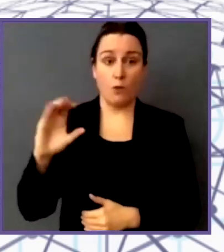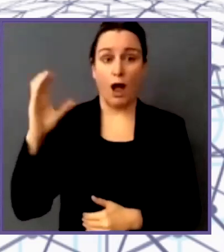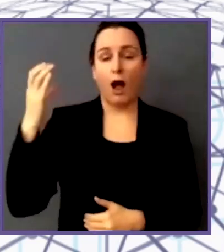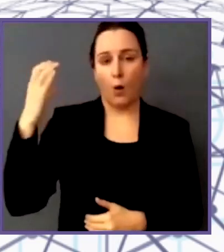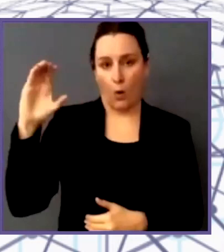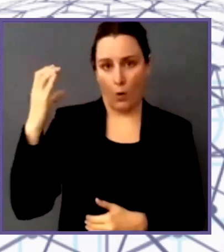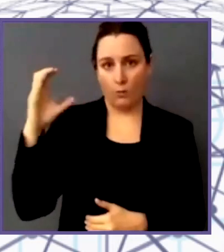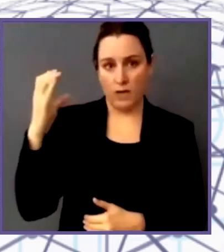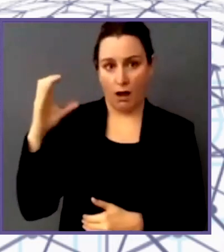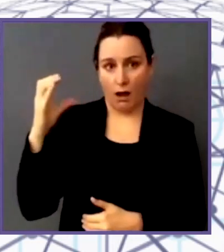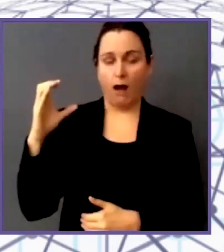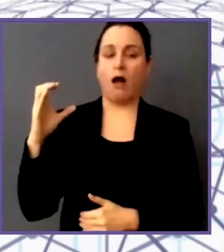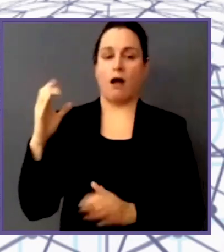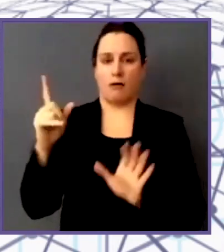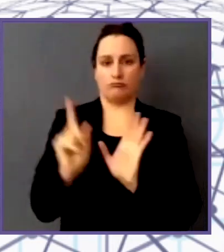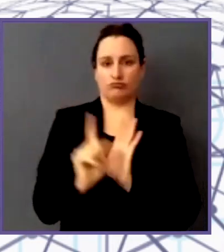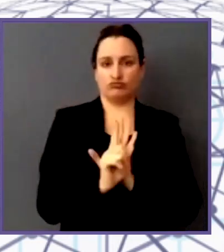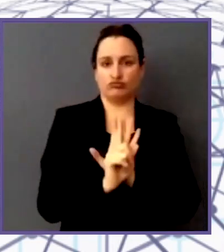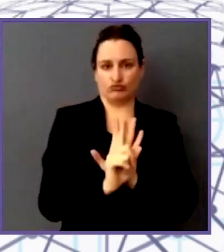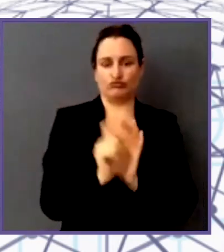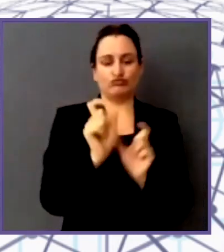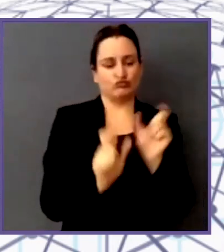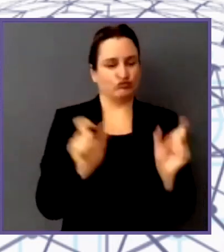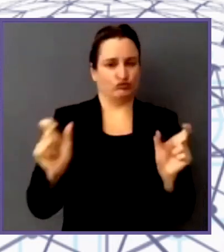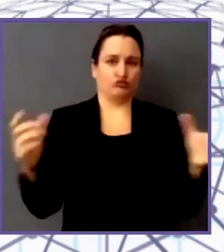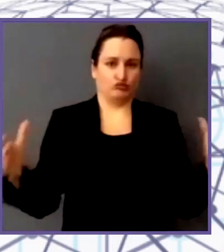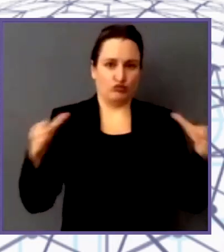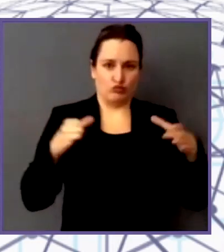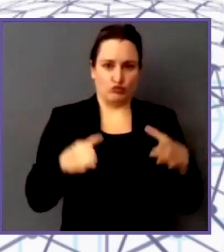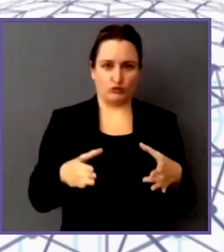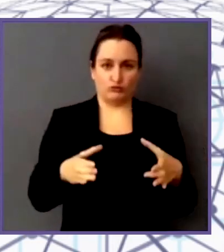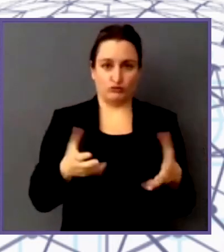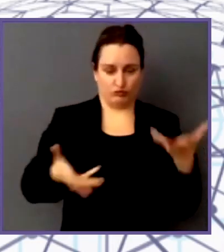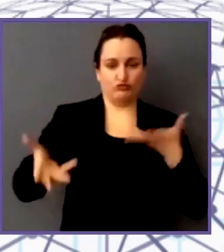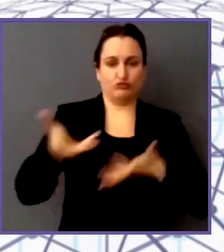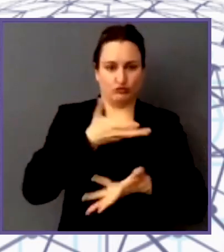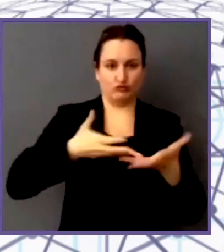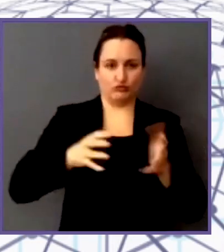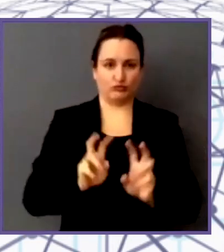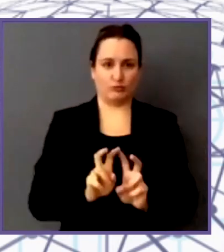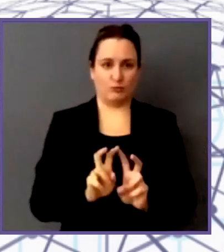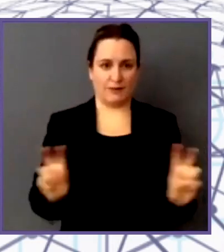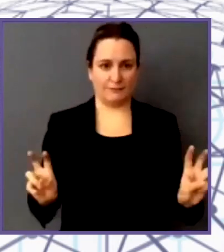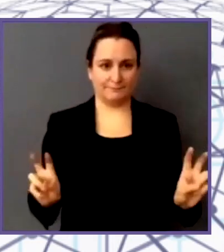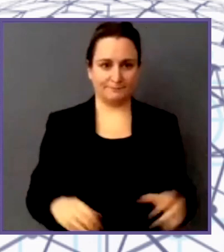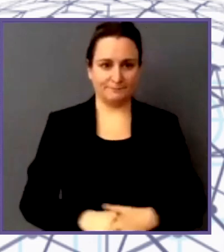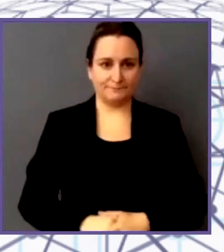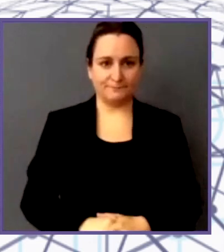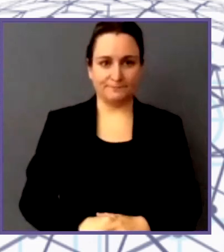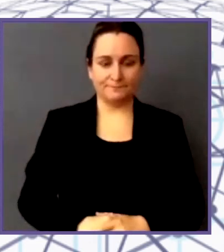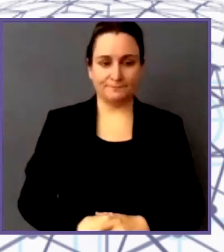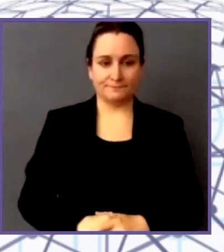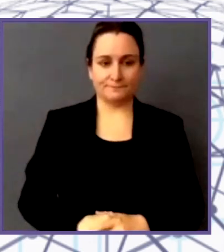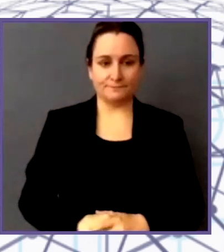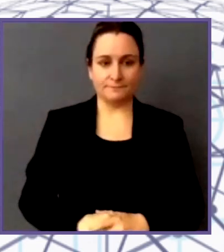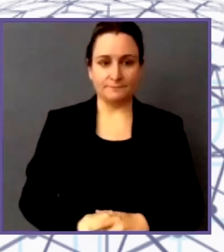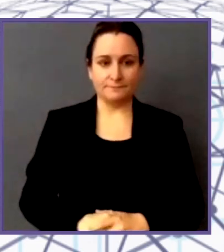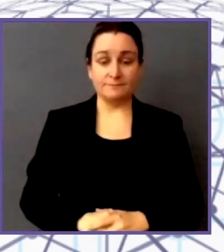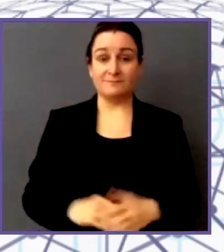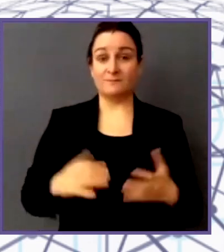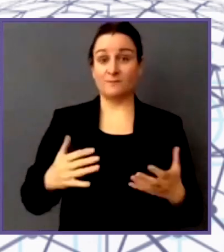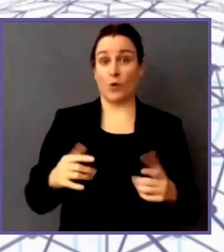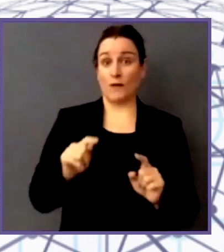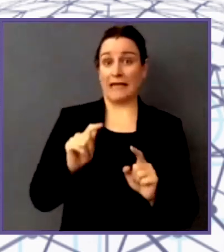Alvarez and Maria Clara Arubla Palacio, our local consultant. So these partners that I've just rattled